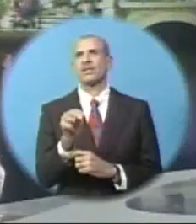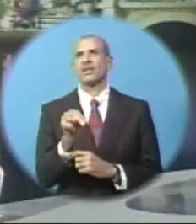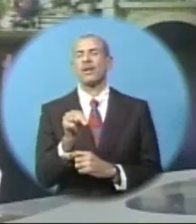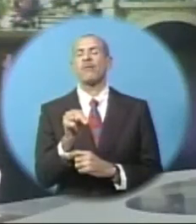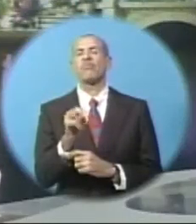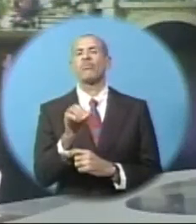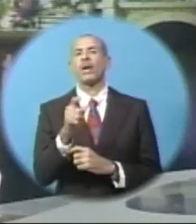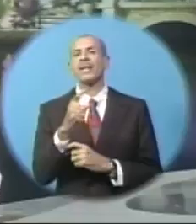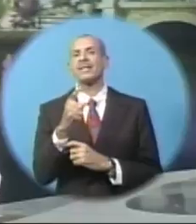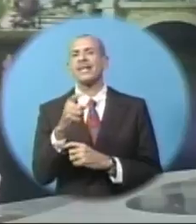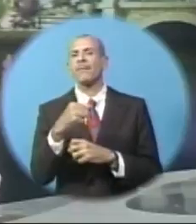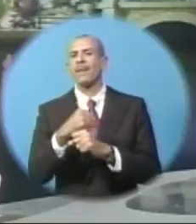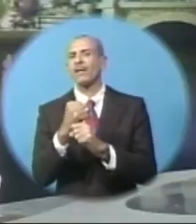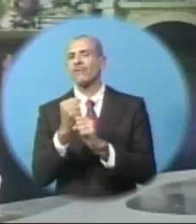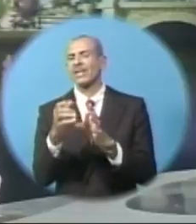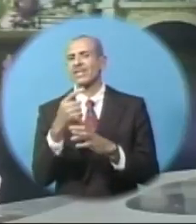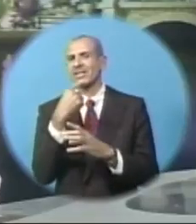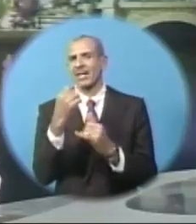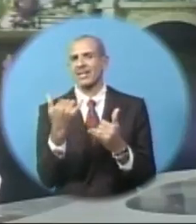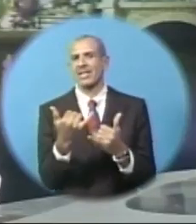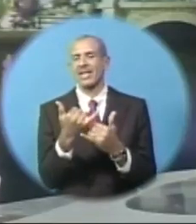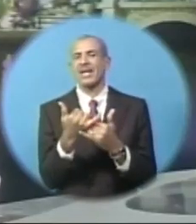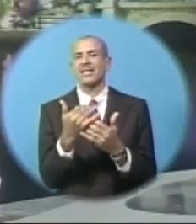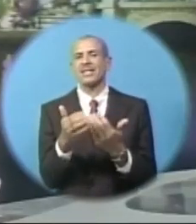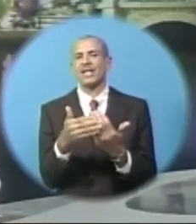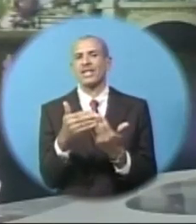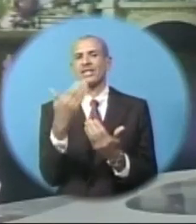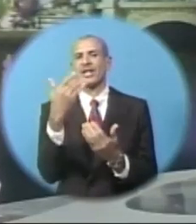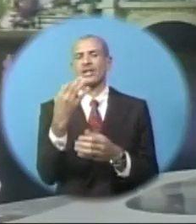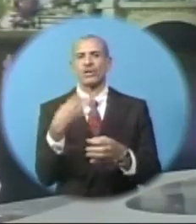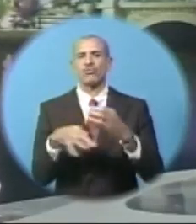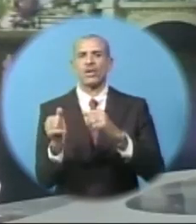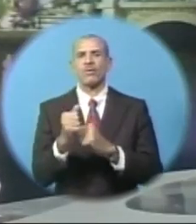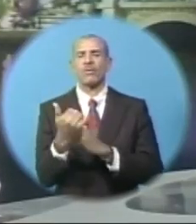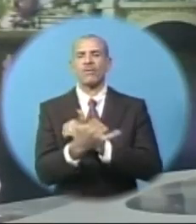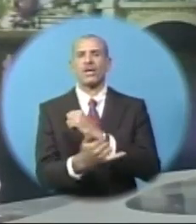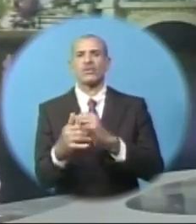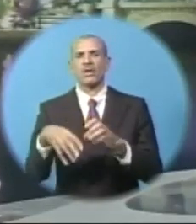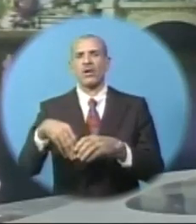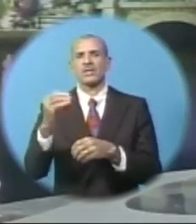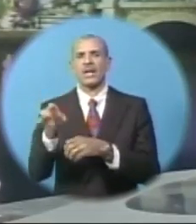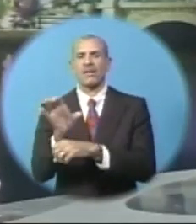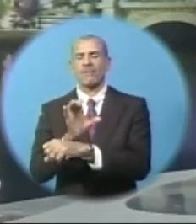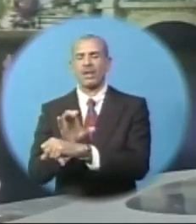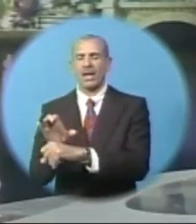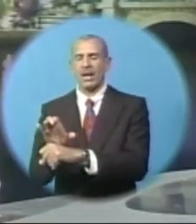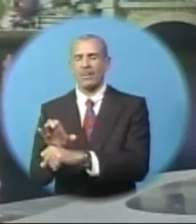The manufacturers say at present it's much easier to trade with countries outside of the Caribbean.